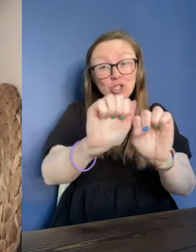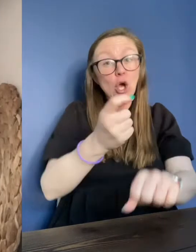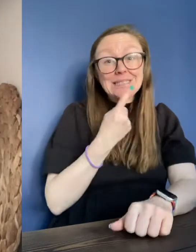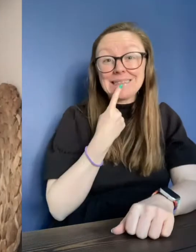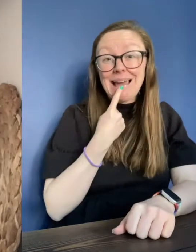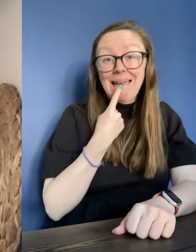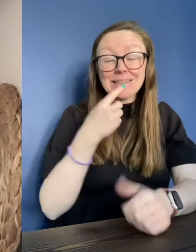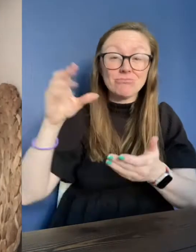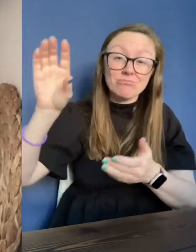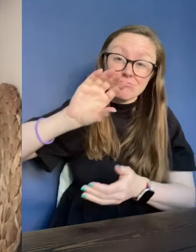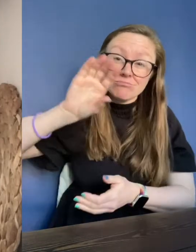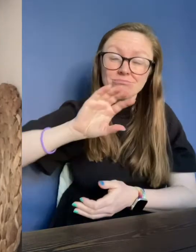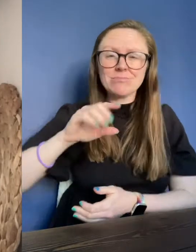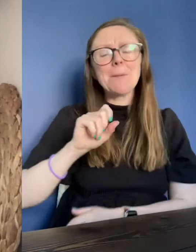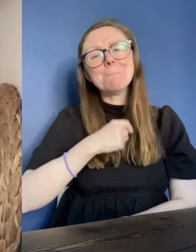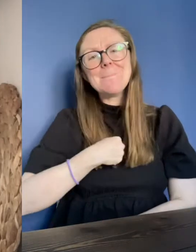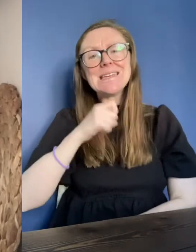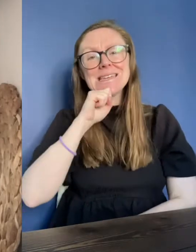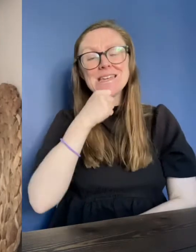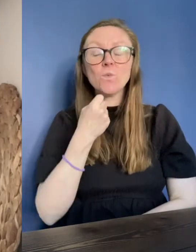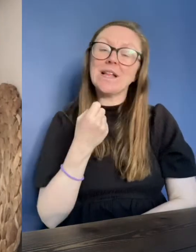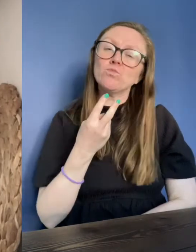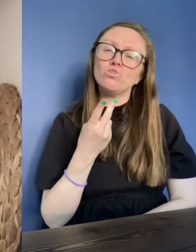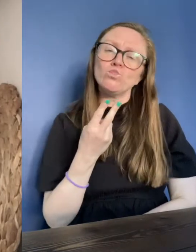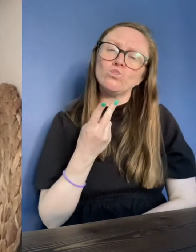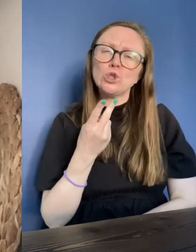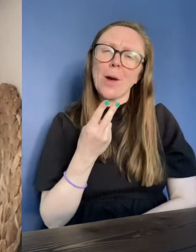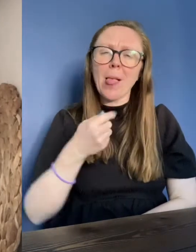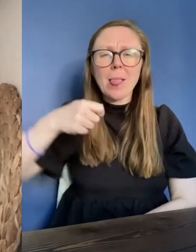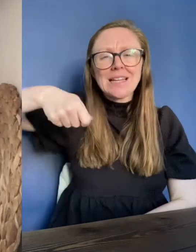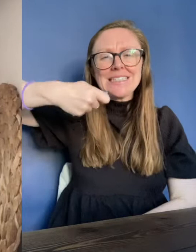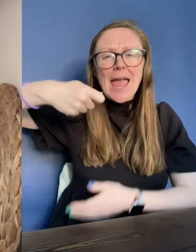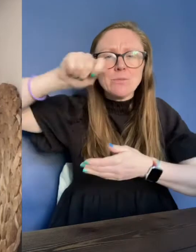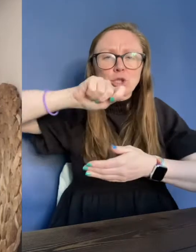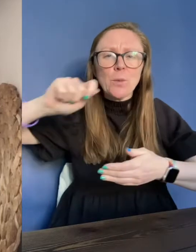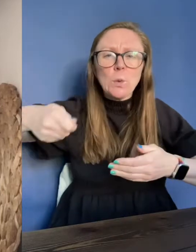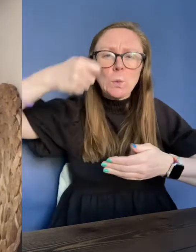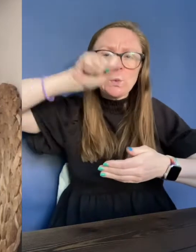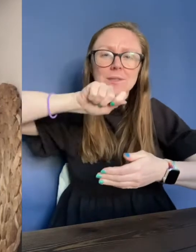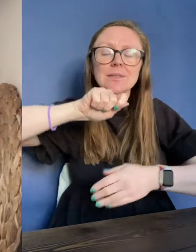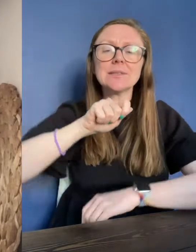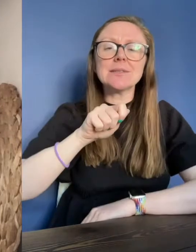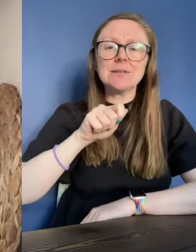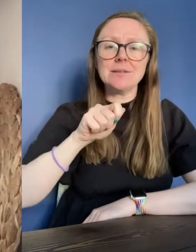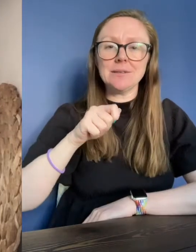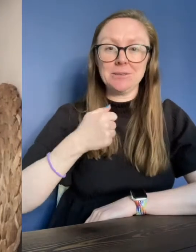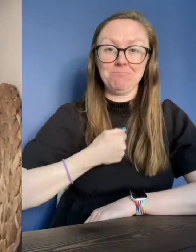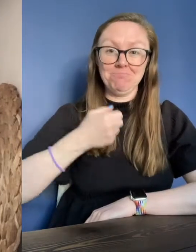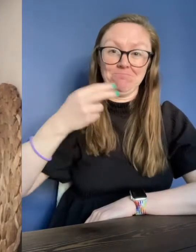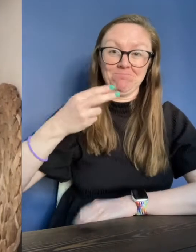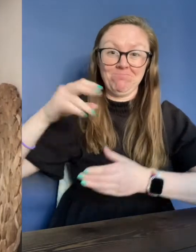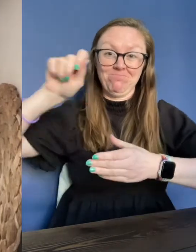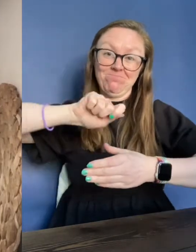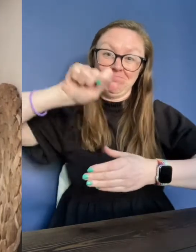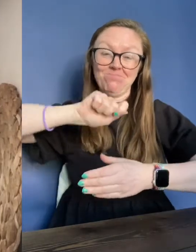to add a couple of tablespoons of my dandelion